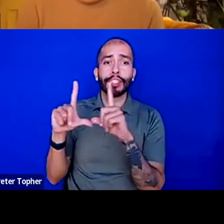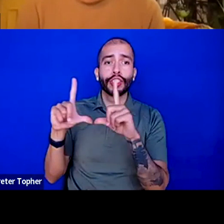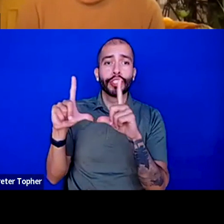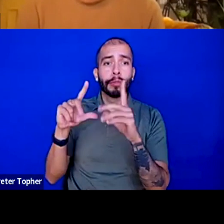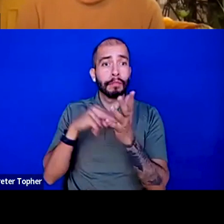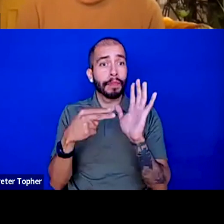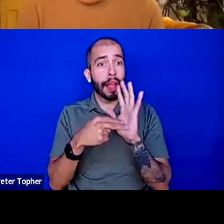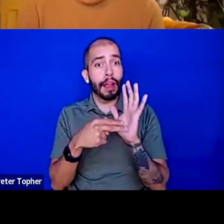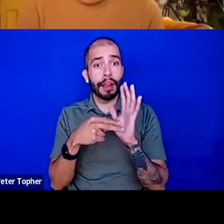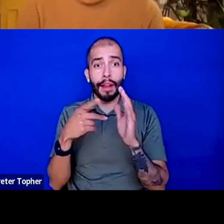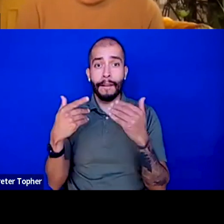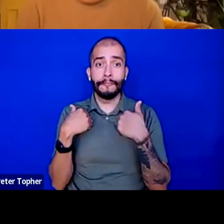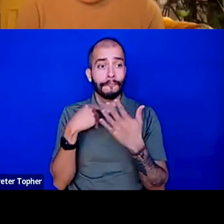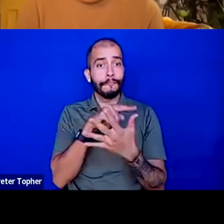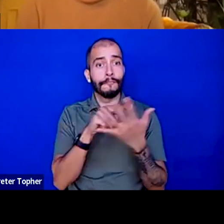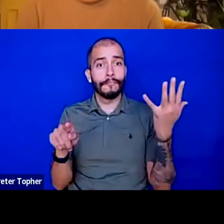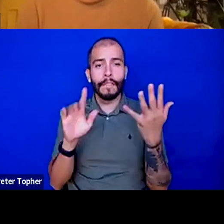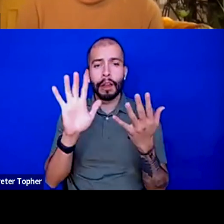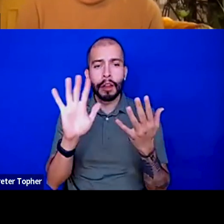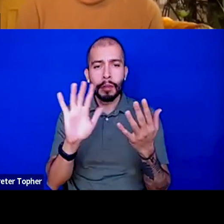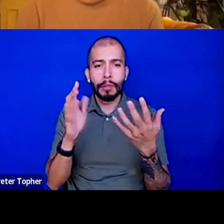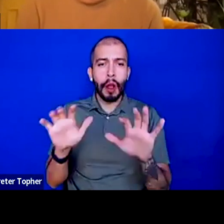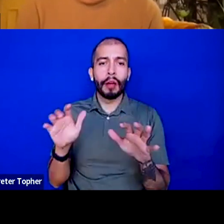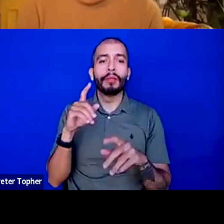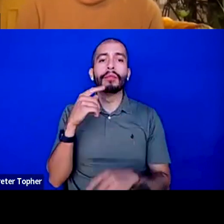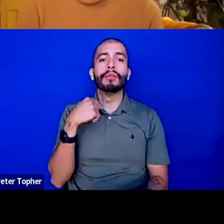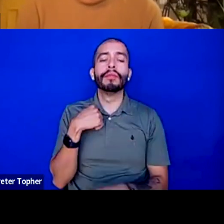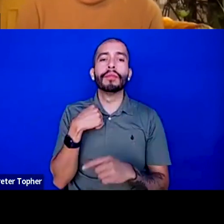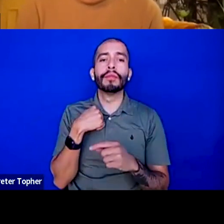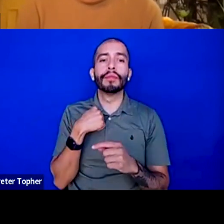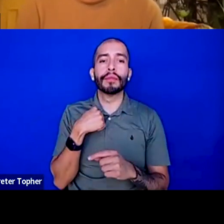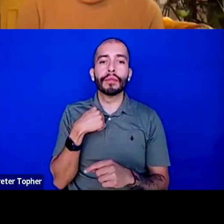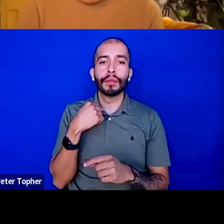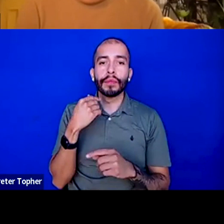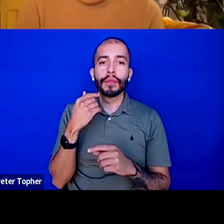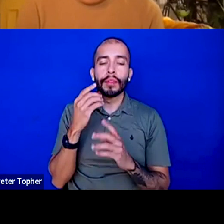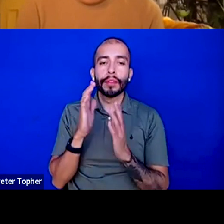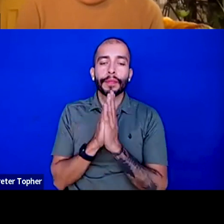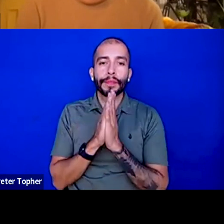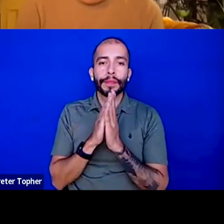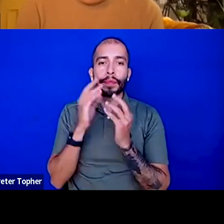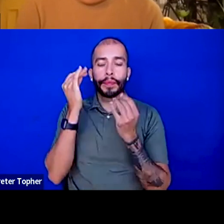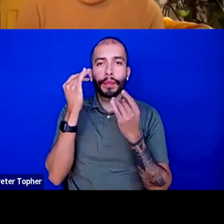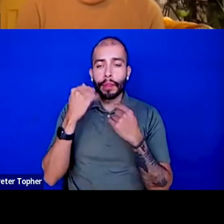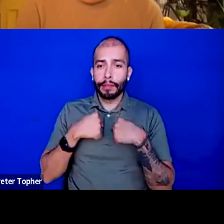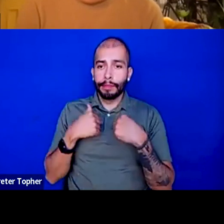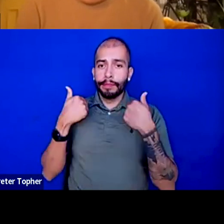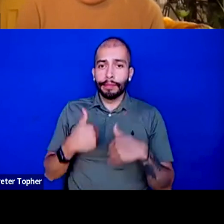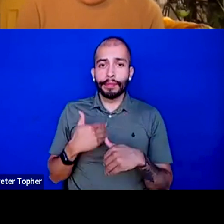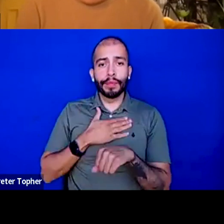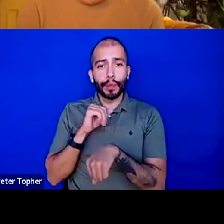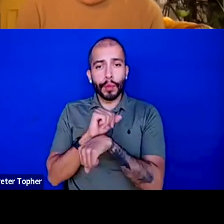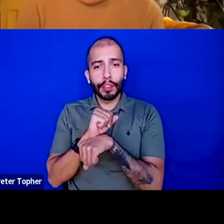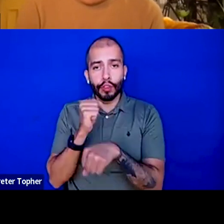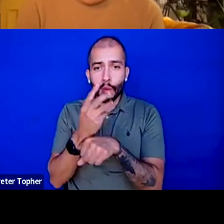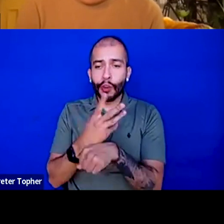intersection of liberation and reform, right? Where I'm trying to pull folks out of reformist thinking